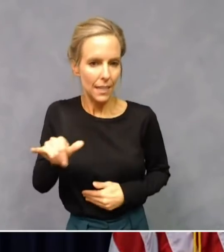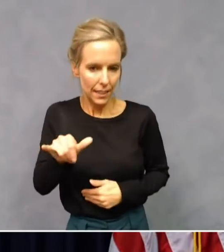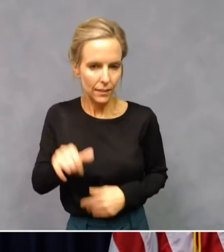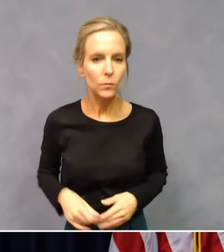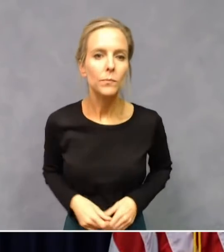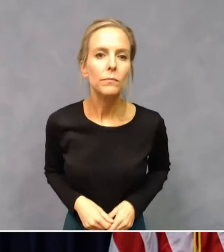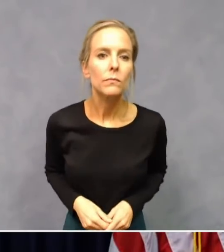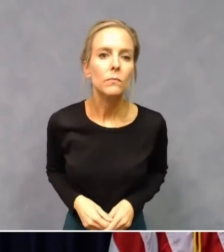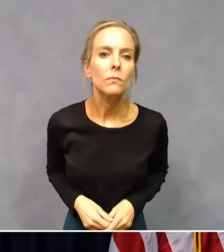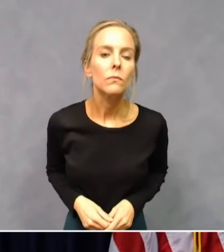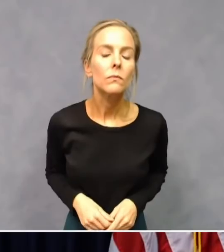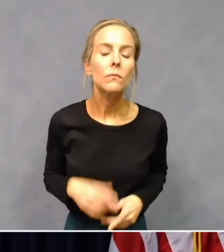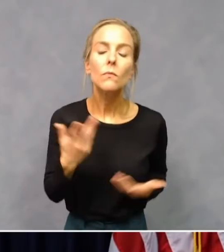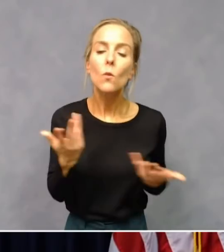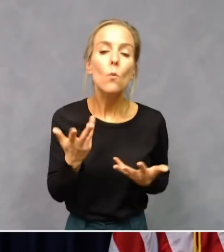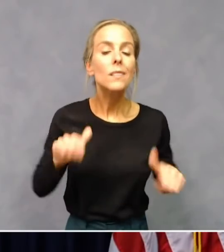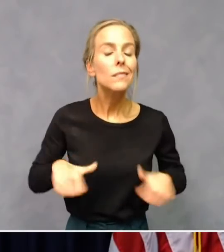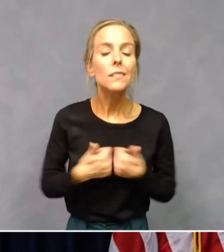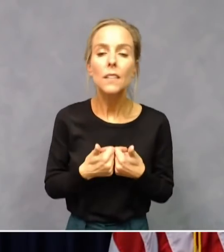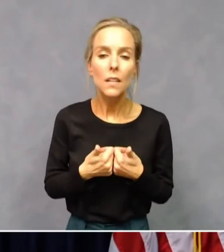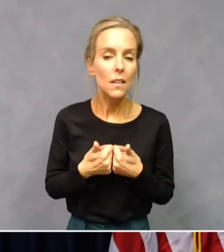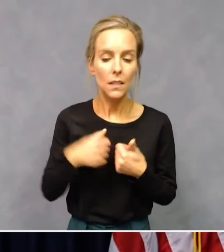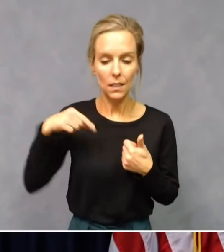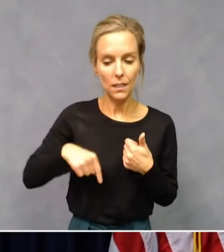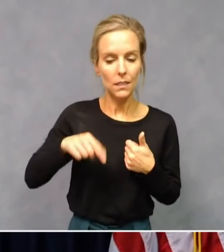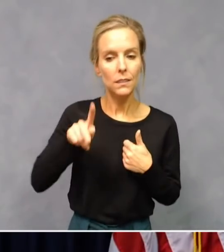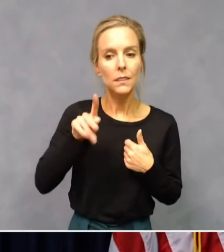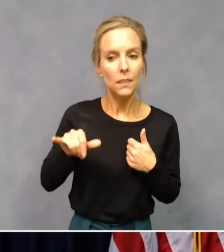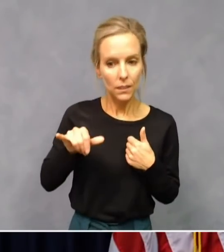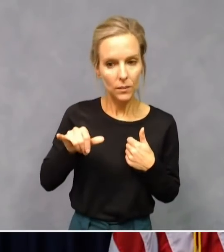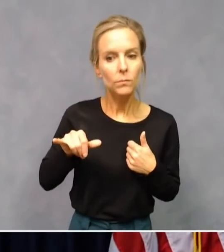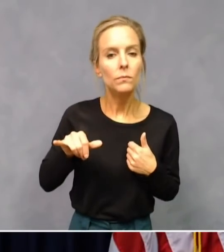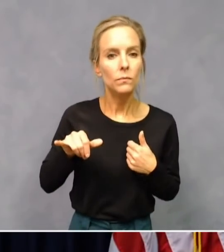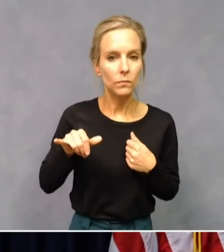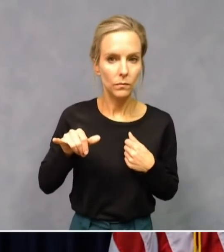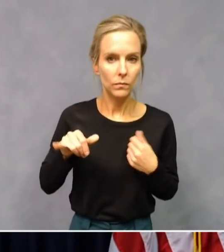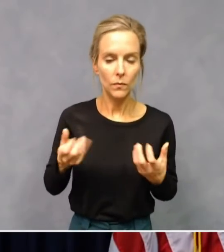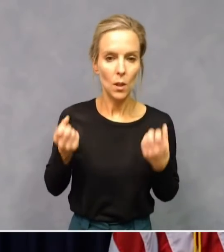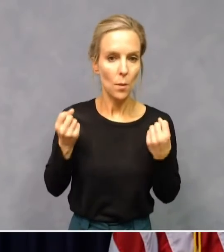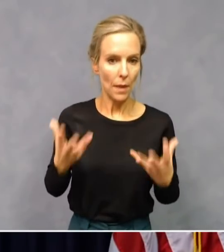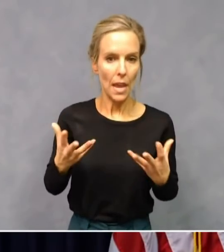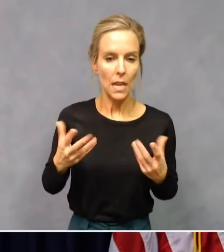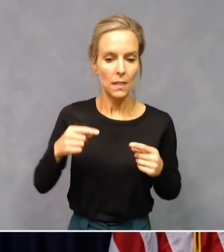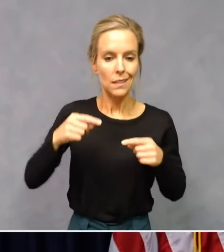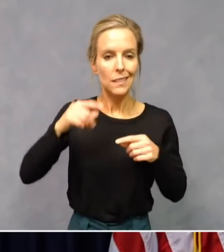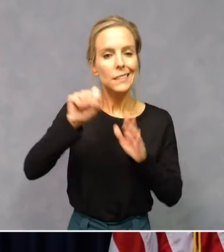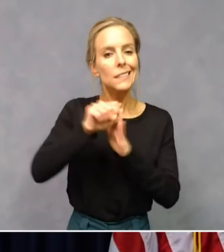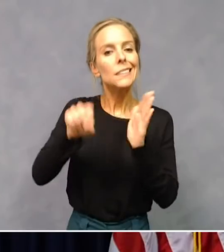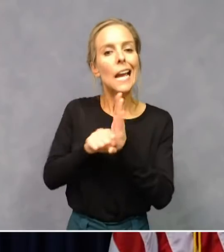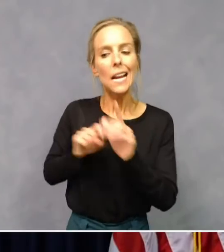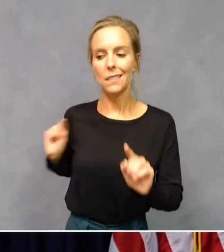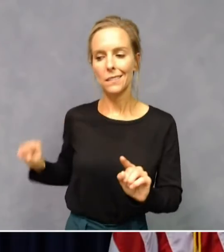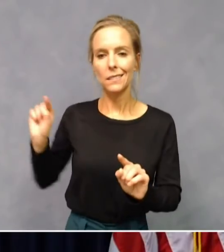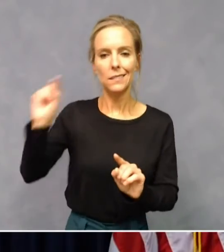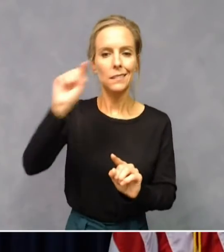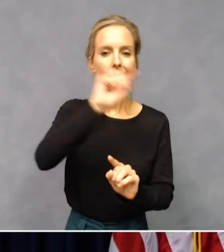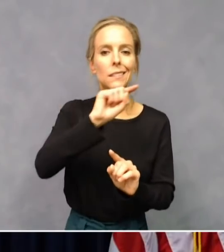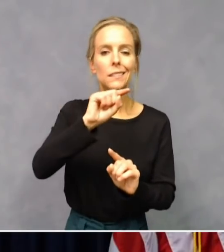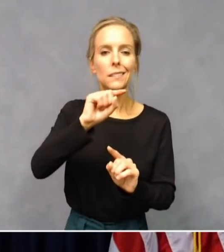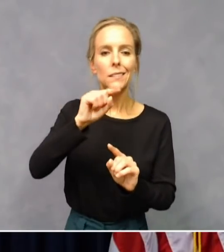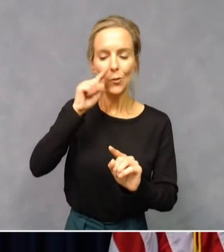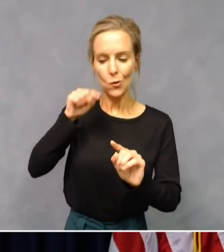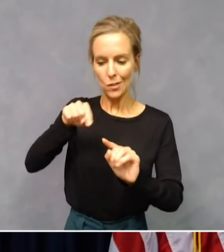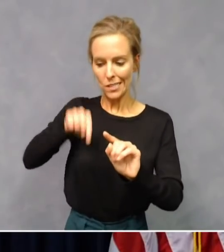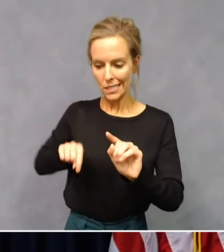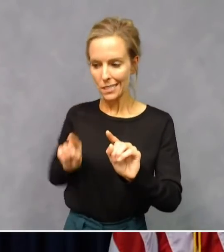One of the challenges we have in Kentucky is that many of our bordering states have not taken the same steps